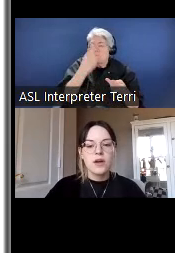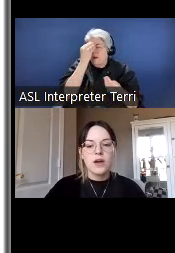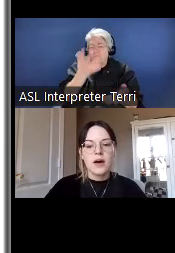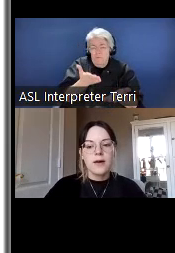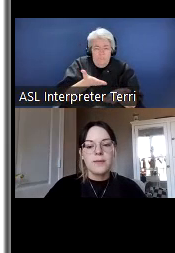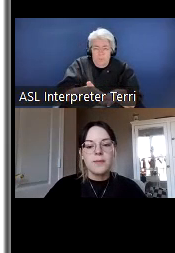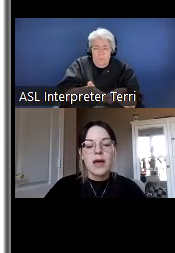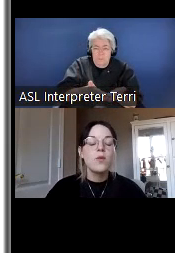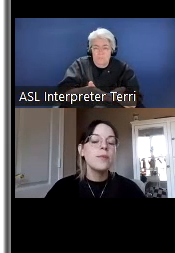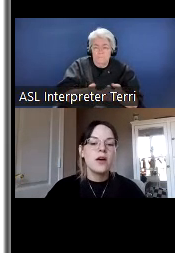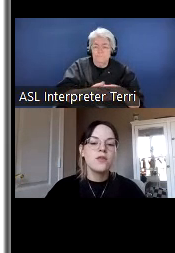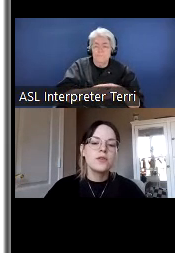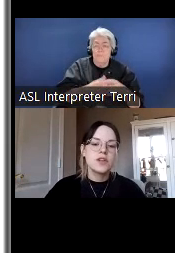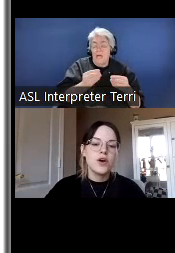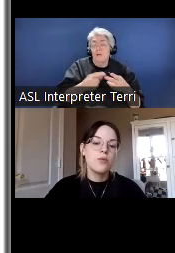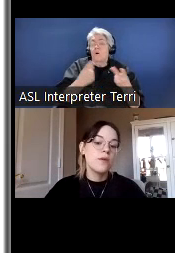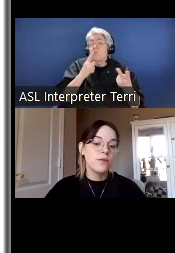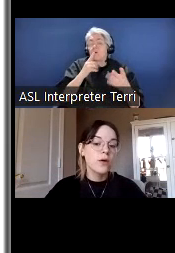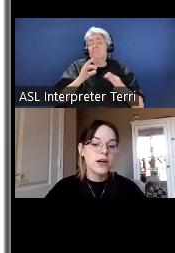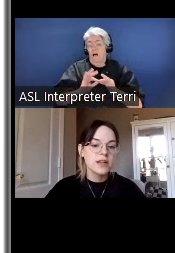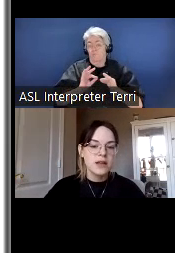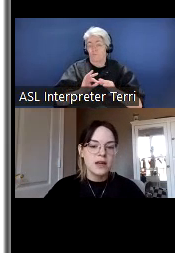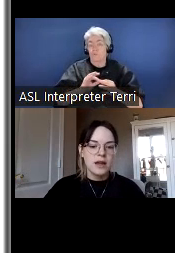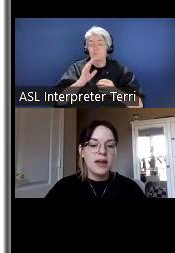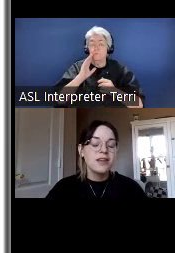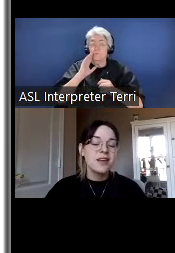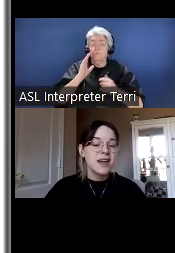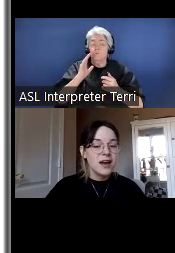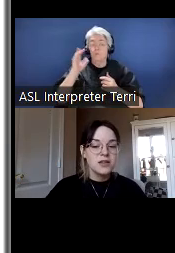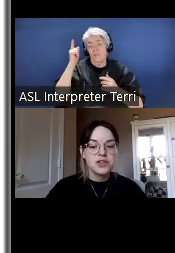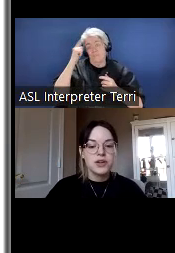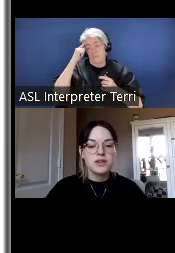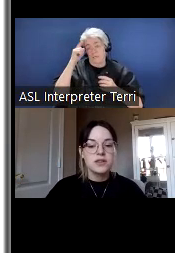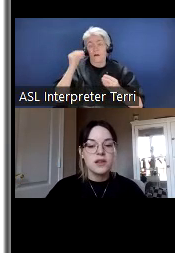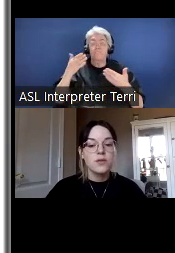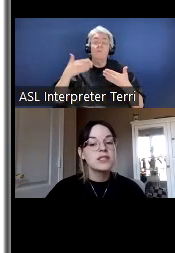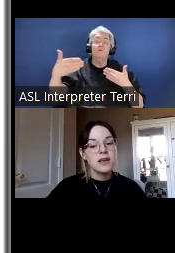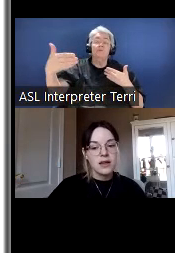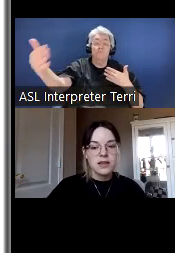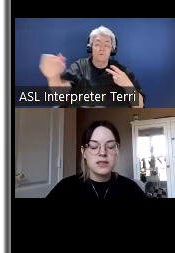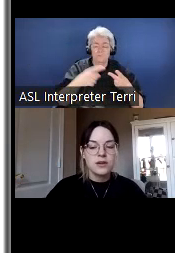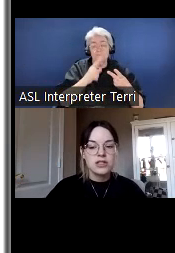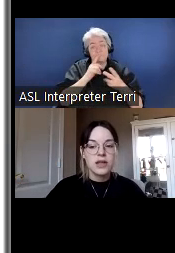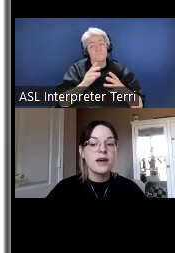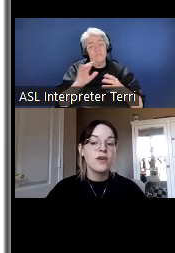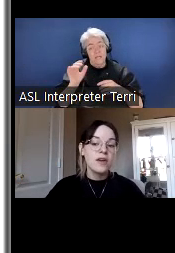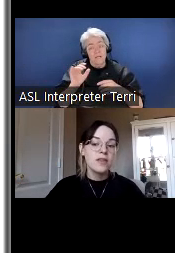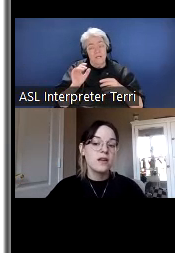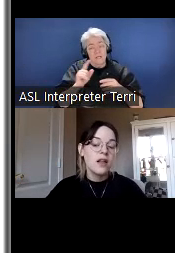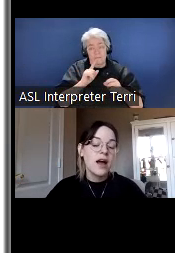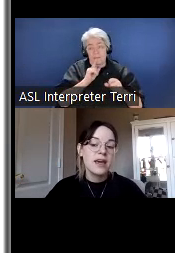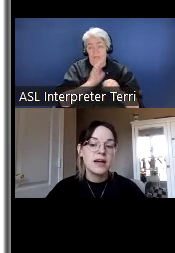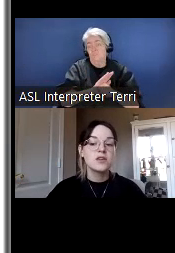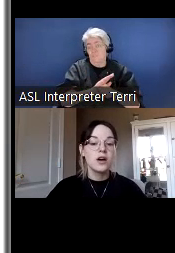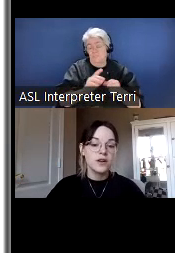have, and what would be helpful to know moving forward. I think that ensures that we're taking into consideration everything